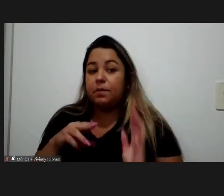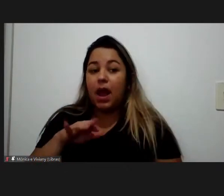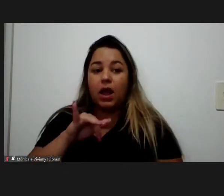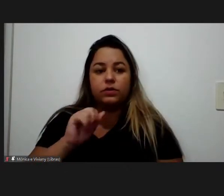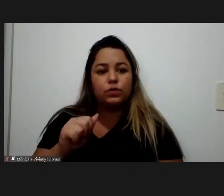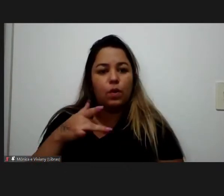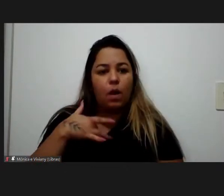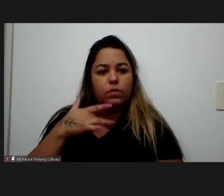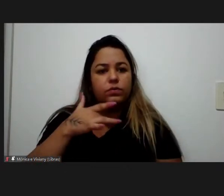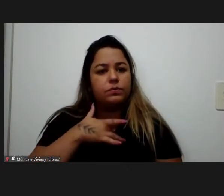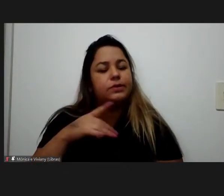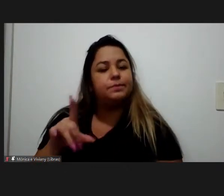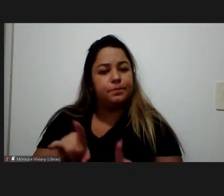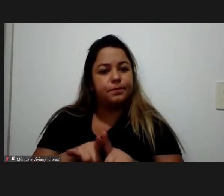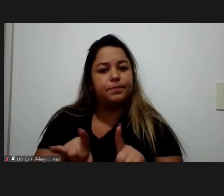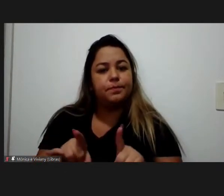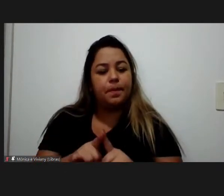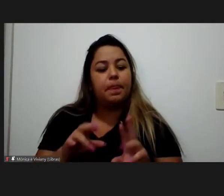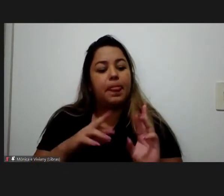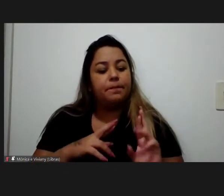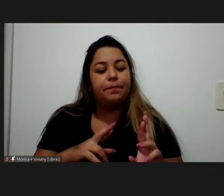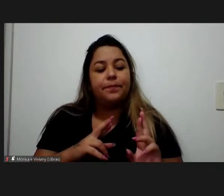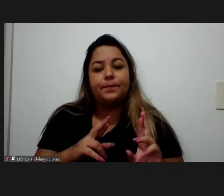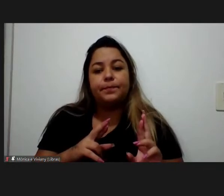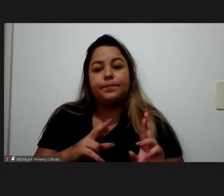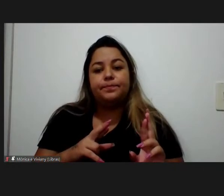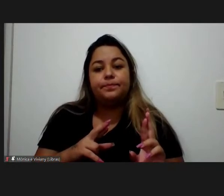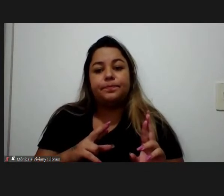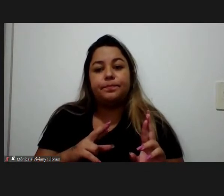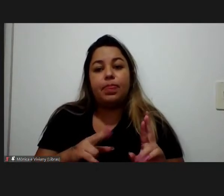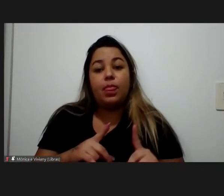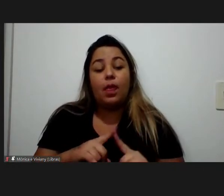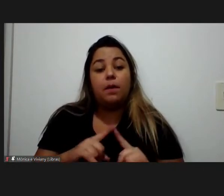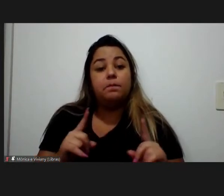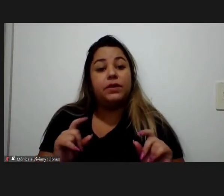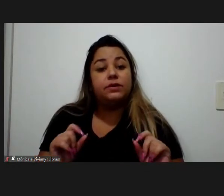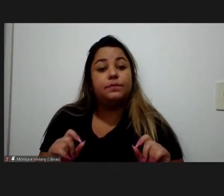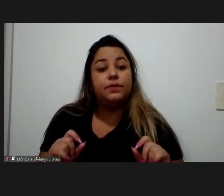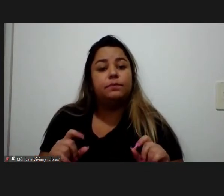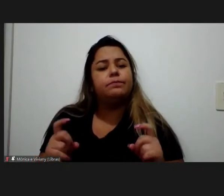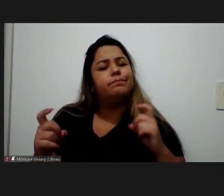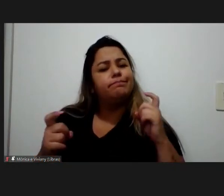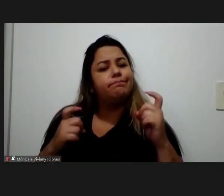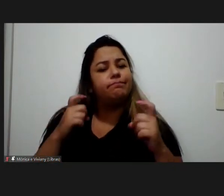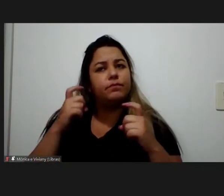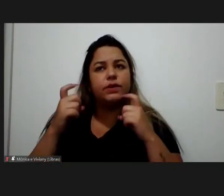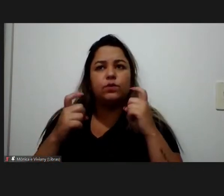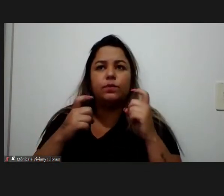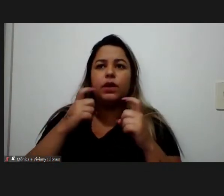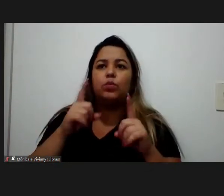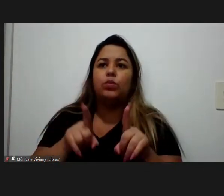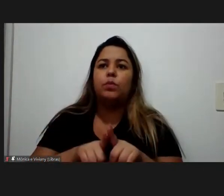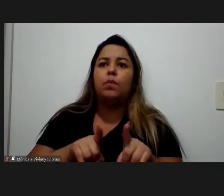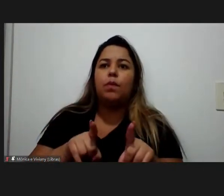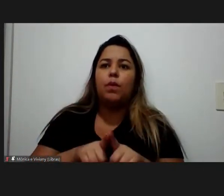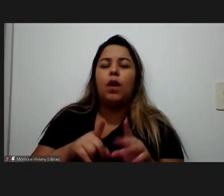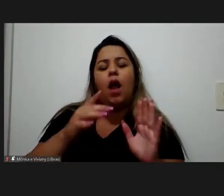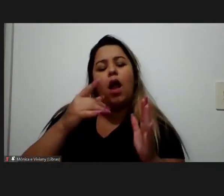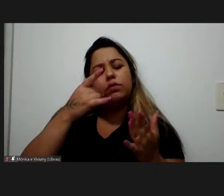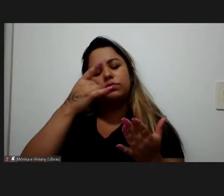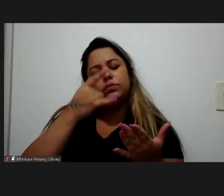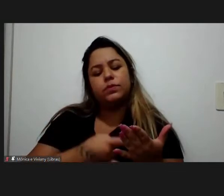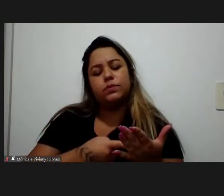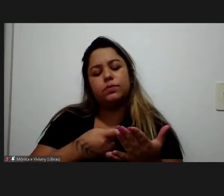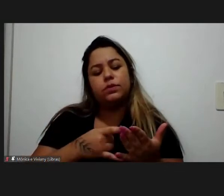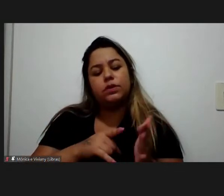the primary care. So we hope that's not true, but we are very concerned